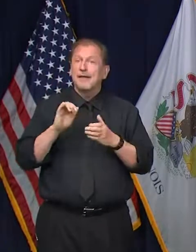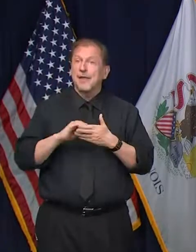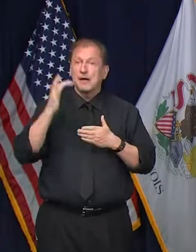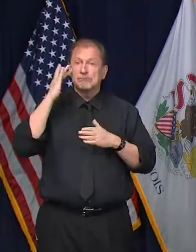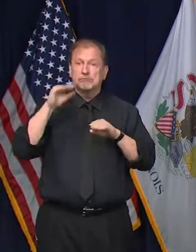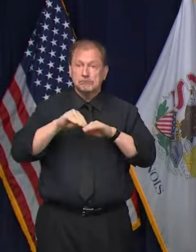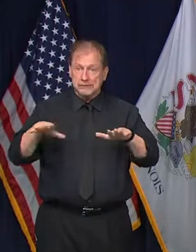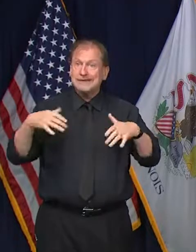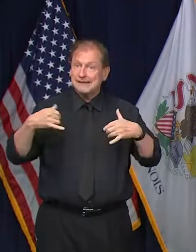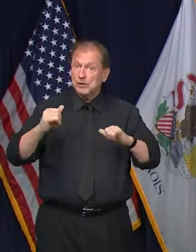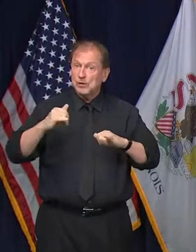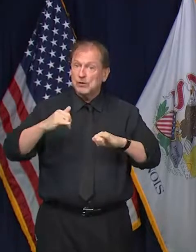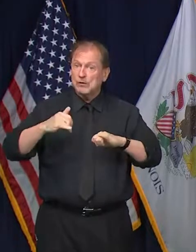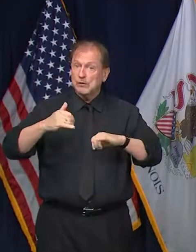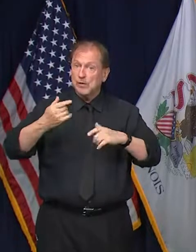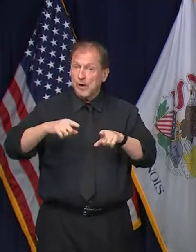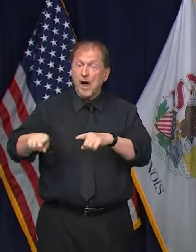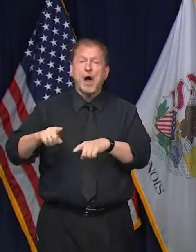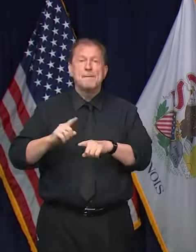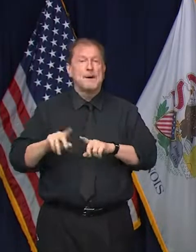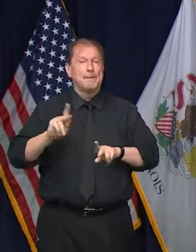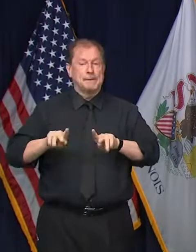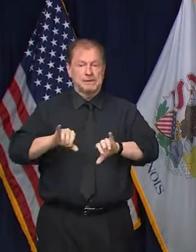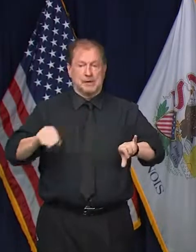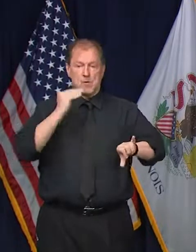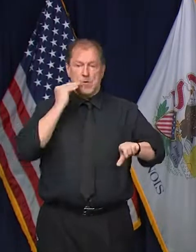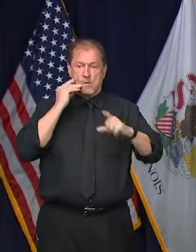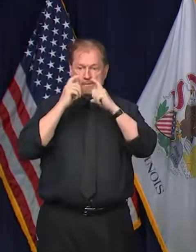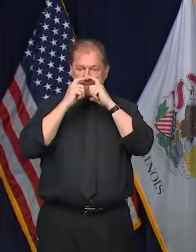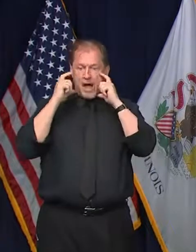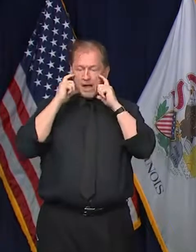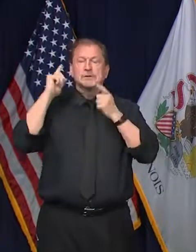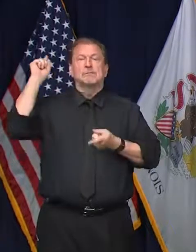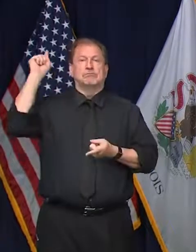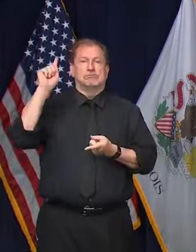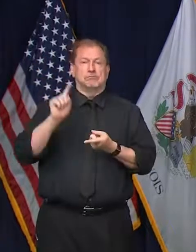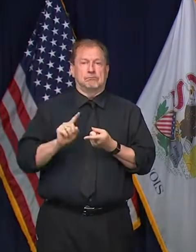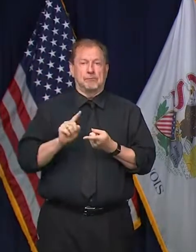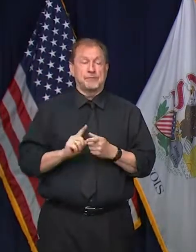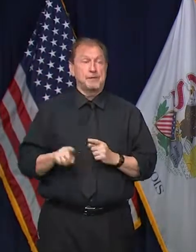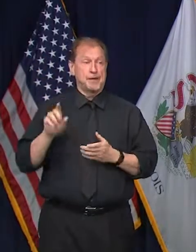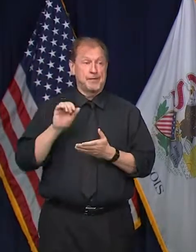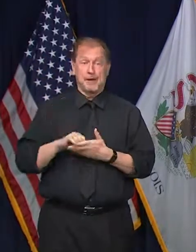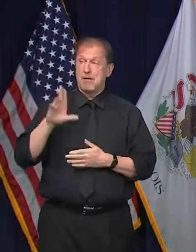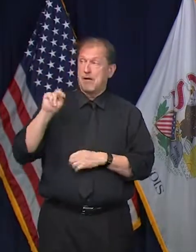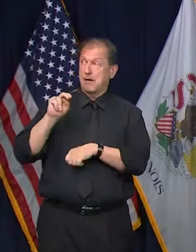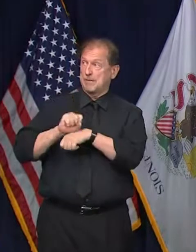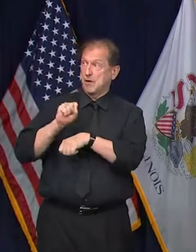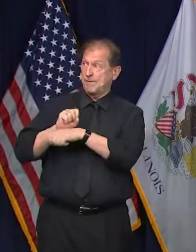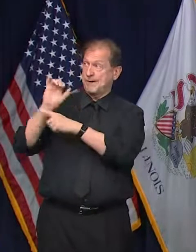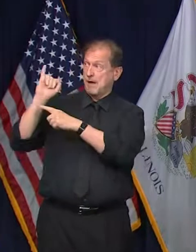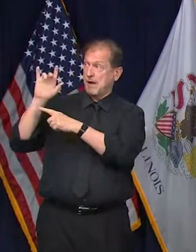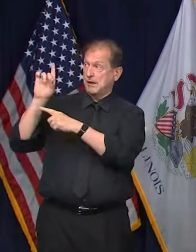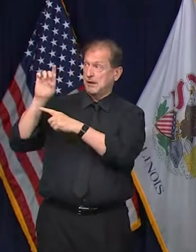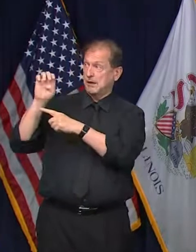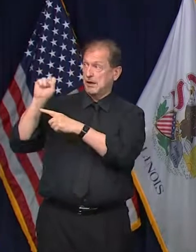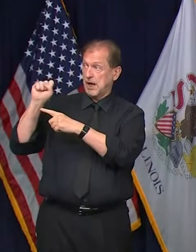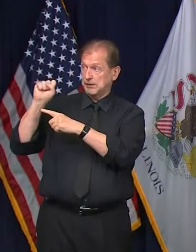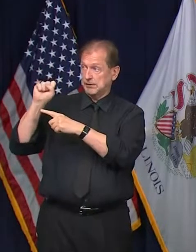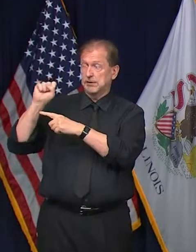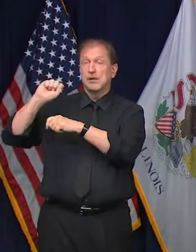reaction of the people of Illinois has really kept people safe. So the IDES website was designed 10 years ago. We've talked about